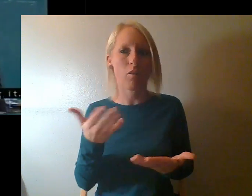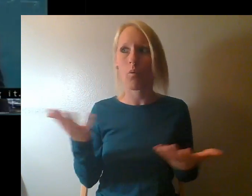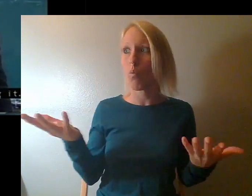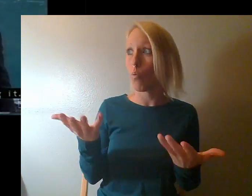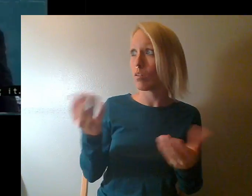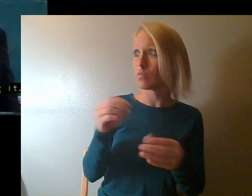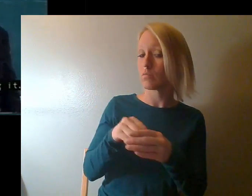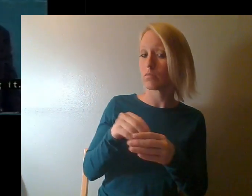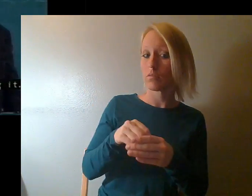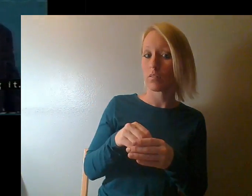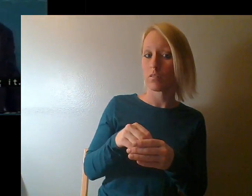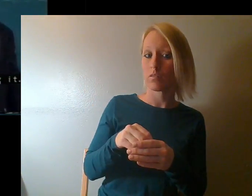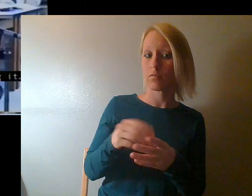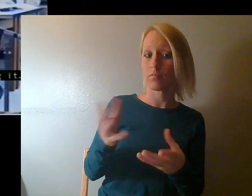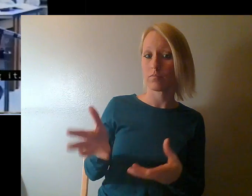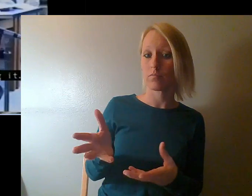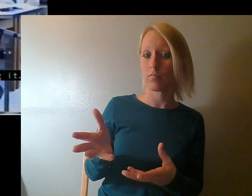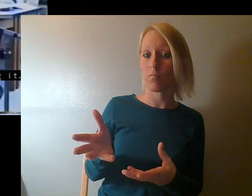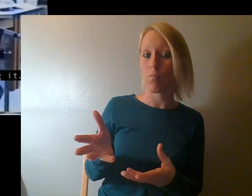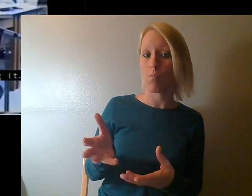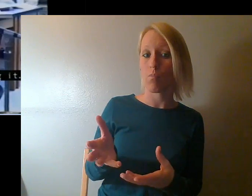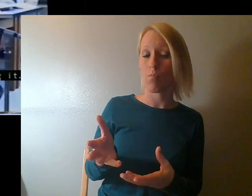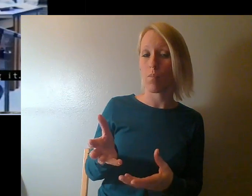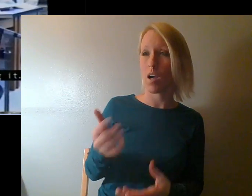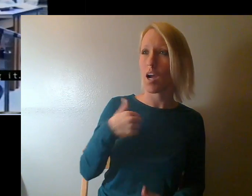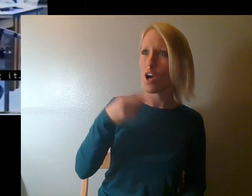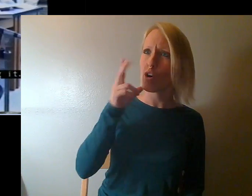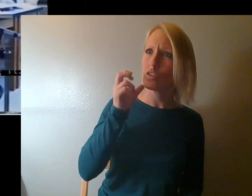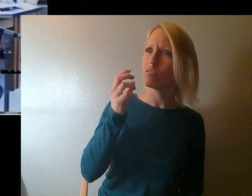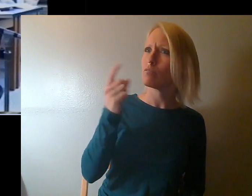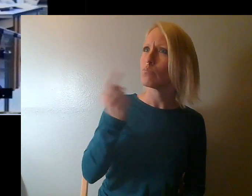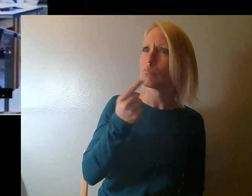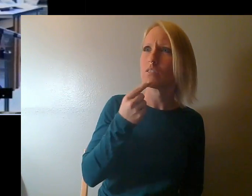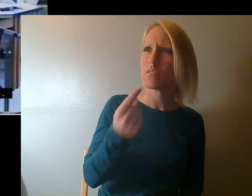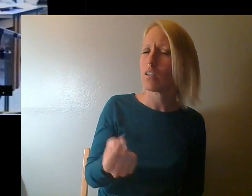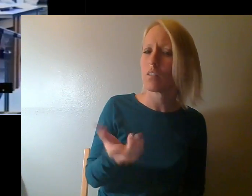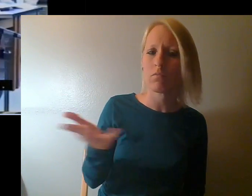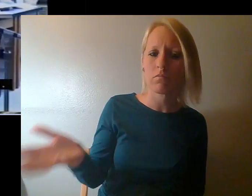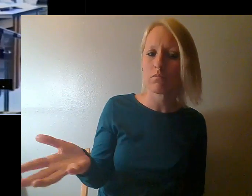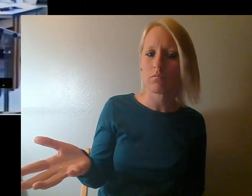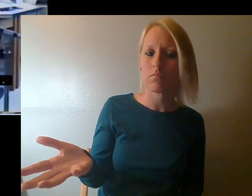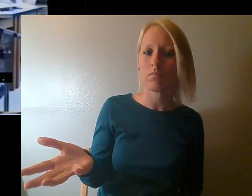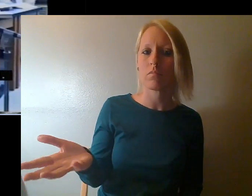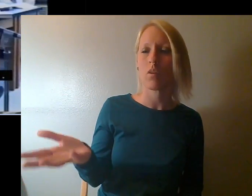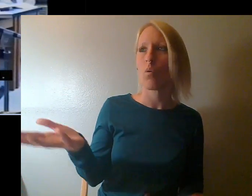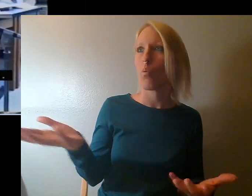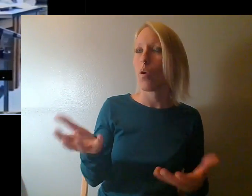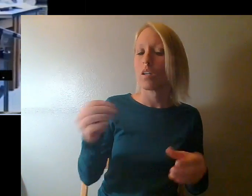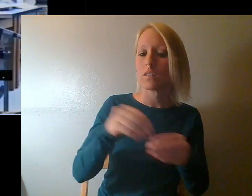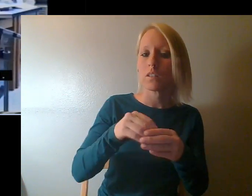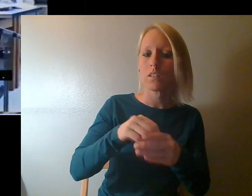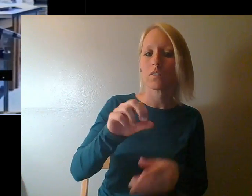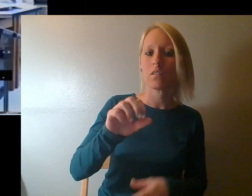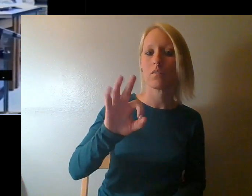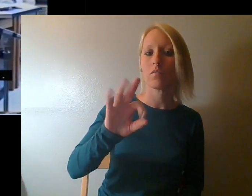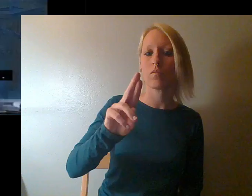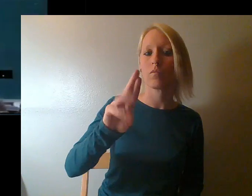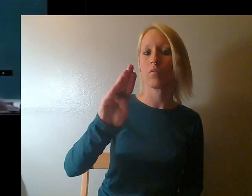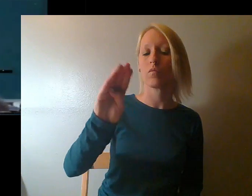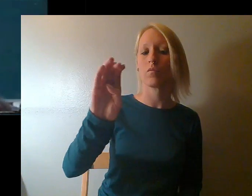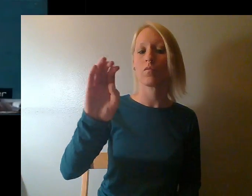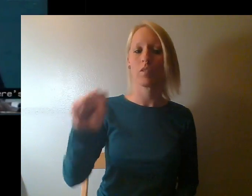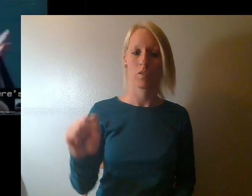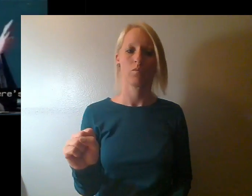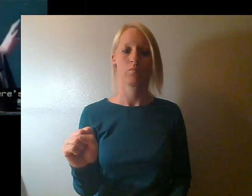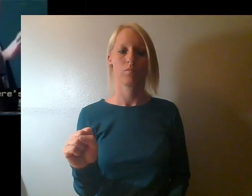it. Practically No. turkey smell. Not the turkey smell. What's in the fumes? You're smelling turkey. When